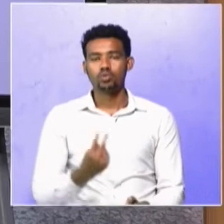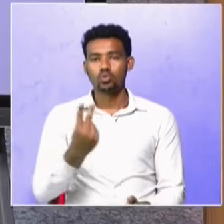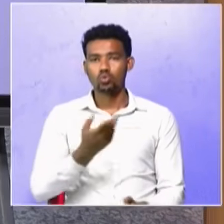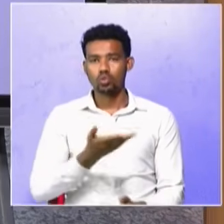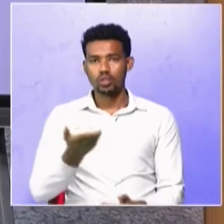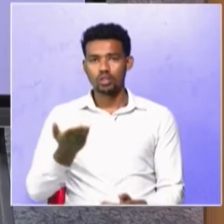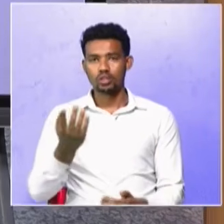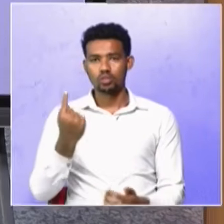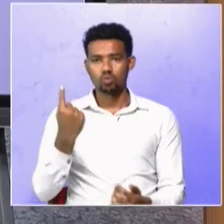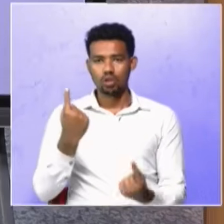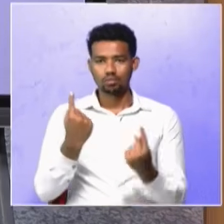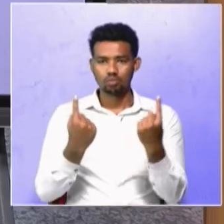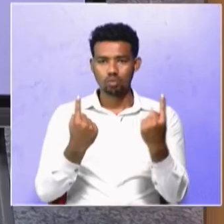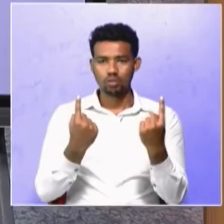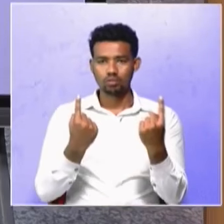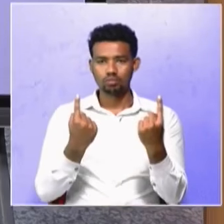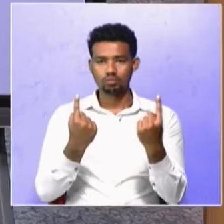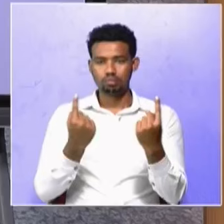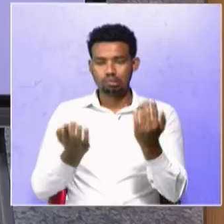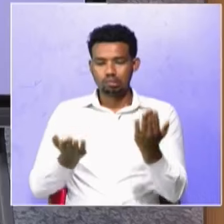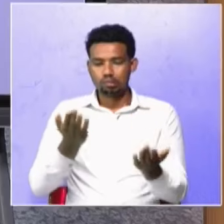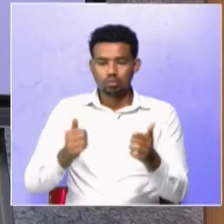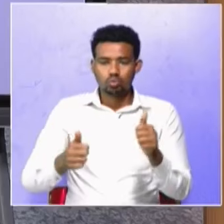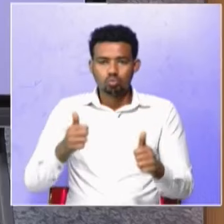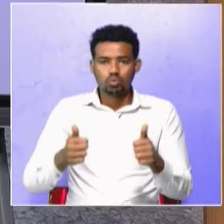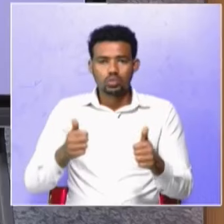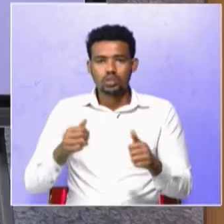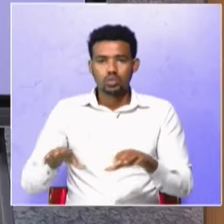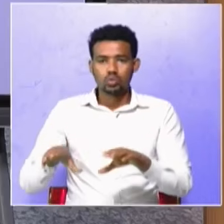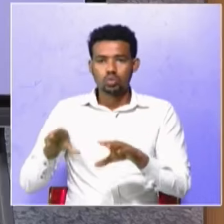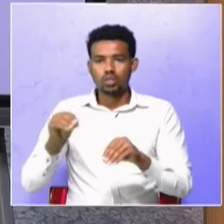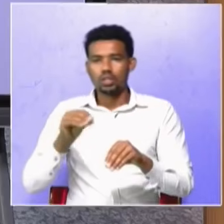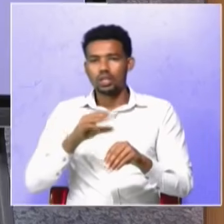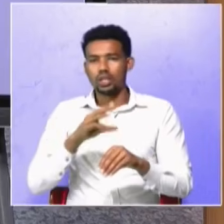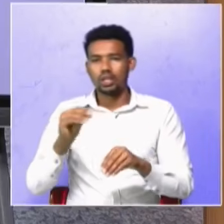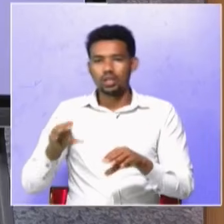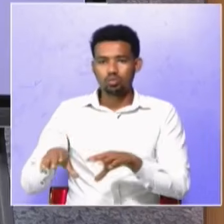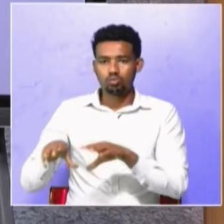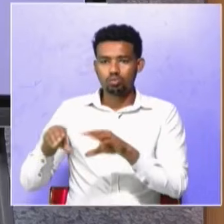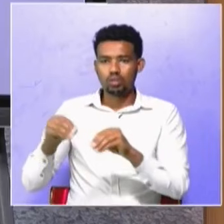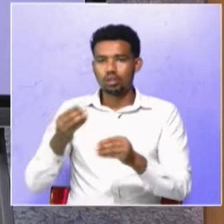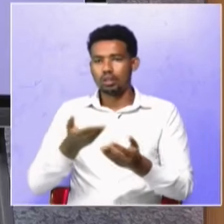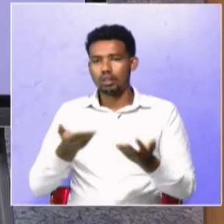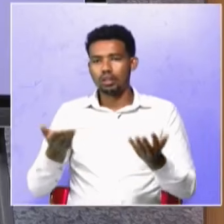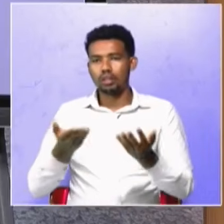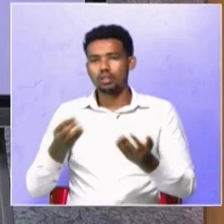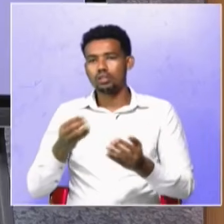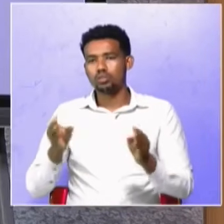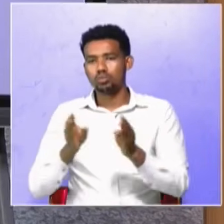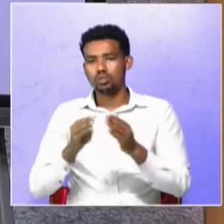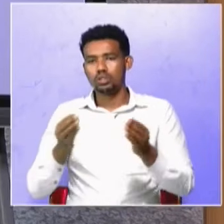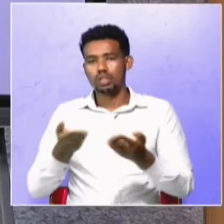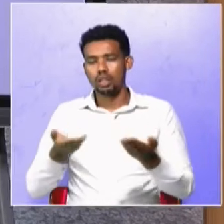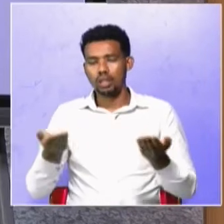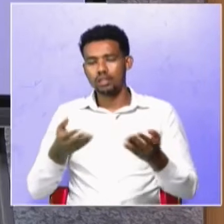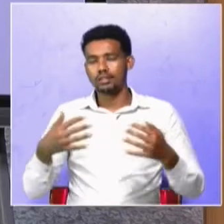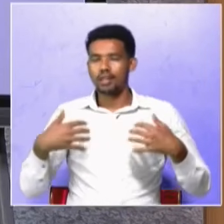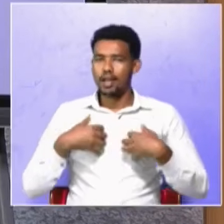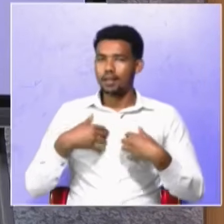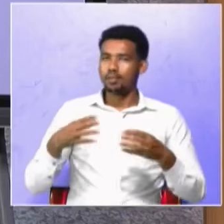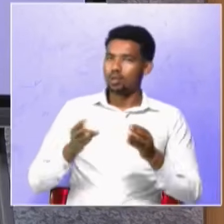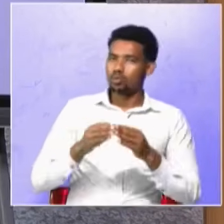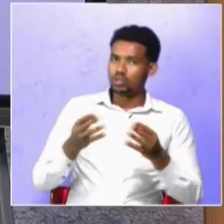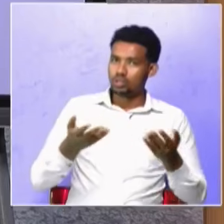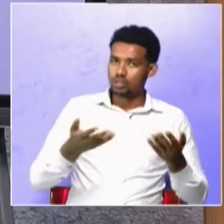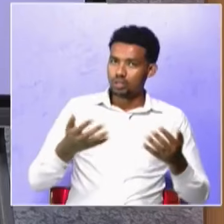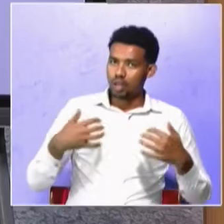things. We are comparing two things, like students with students, things with things, and animals with animals.